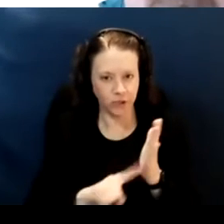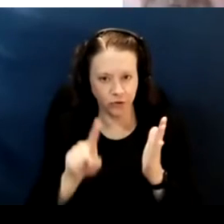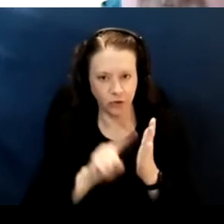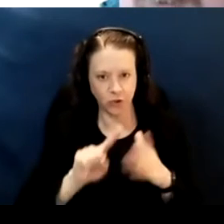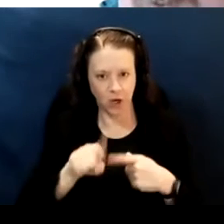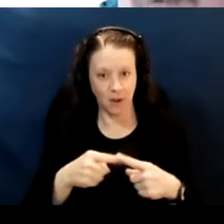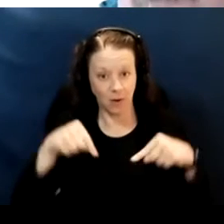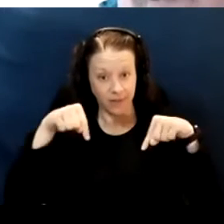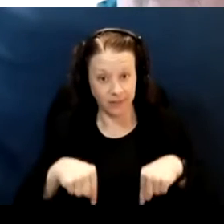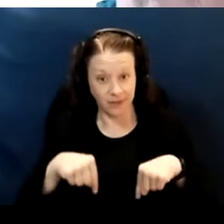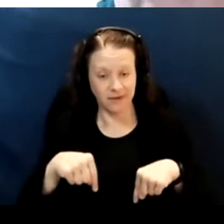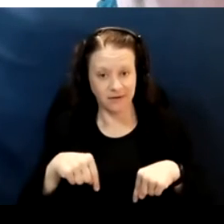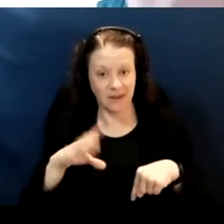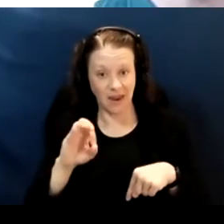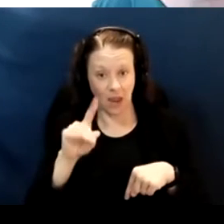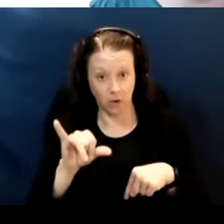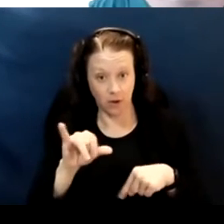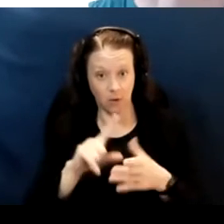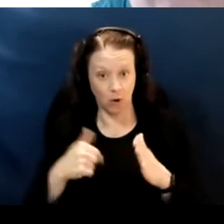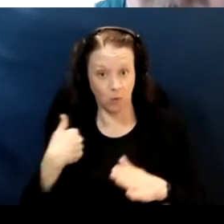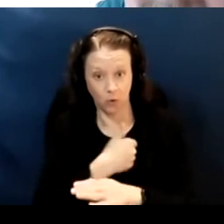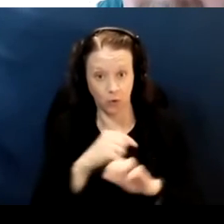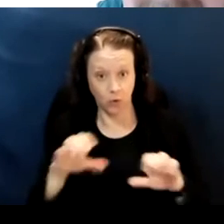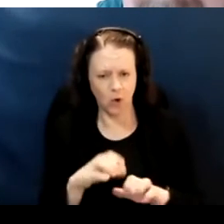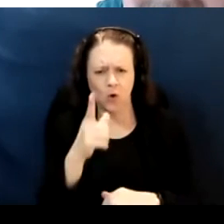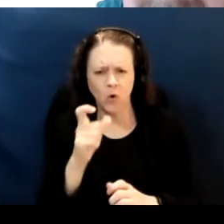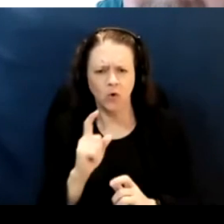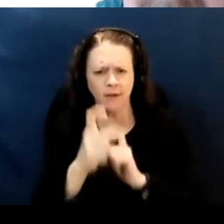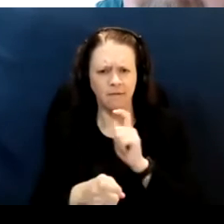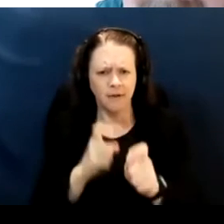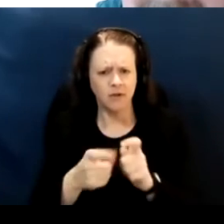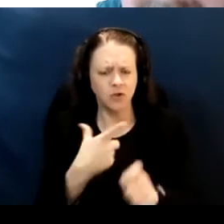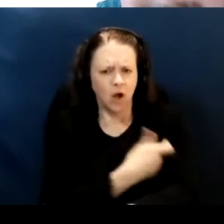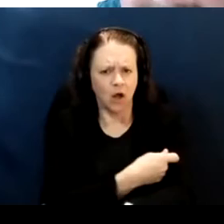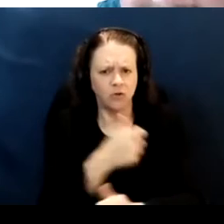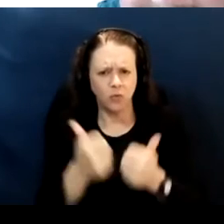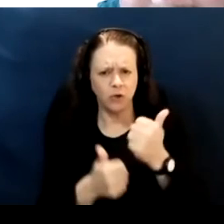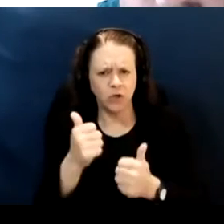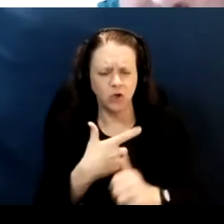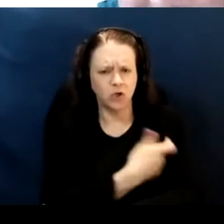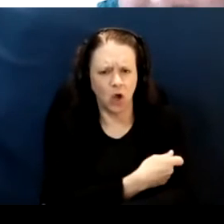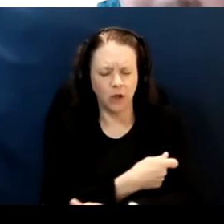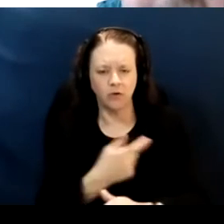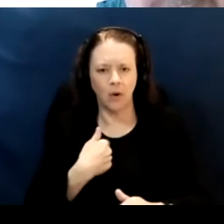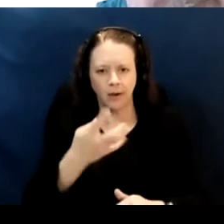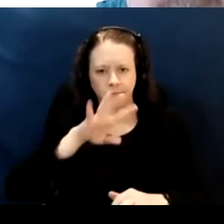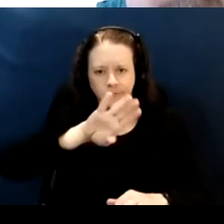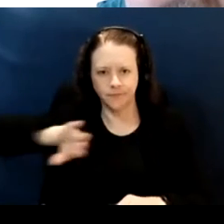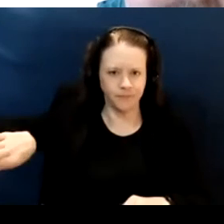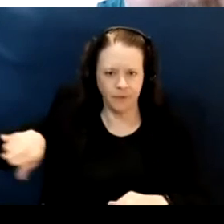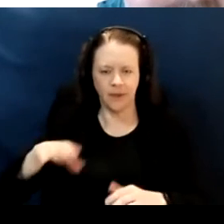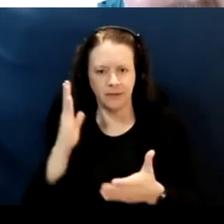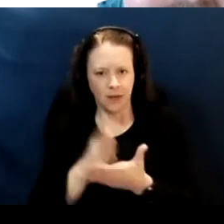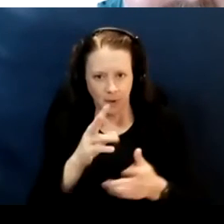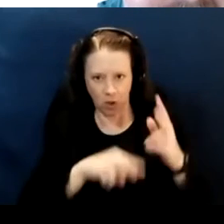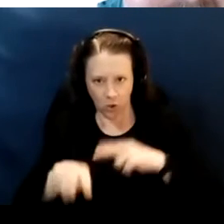is doing, what my county is doing, and who was giving the shots, what shots they were. So I stopped looking at the basic news and started